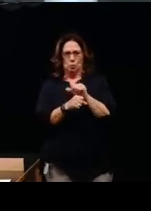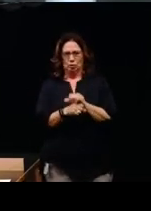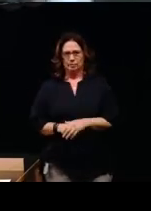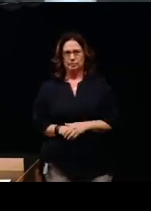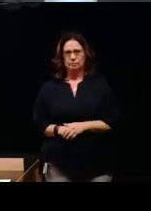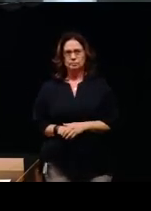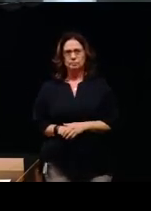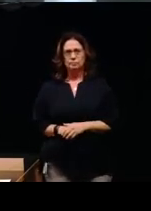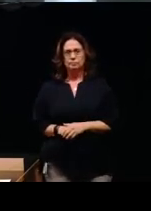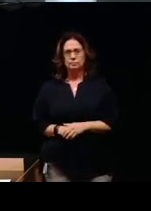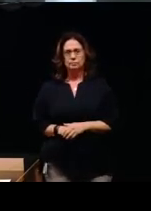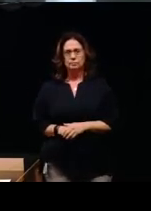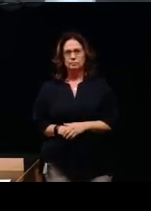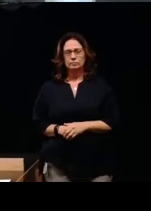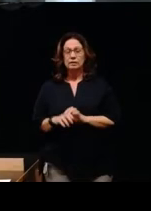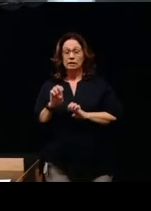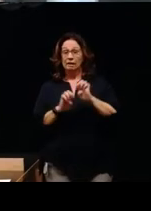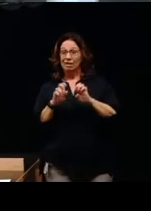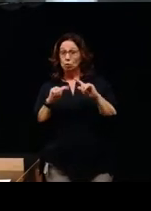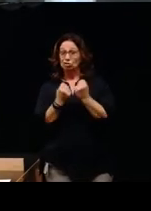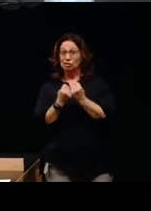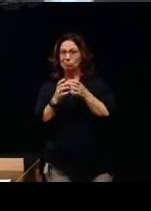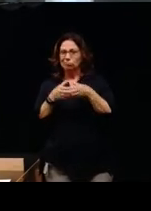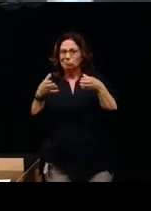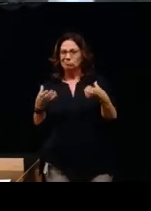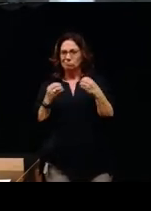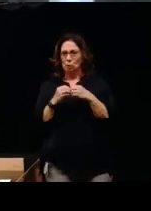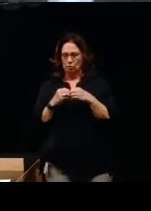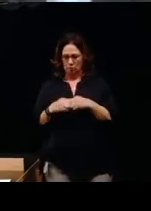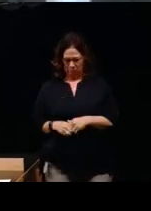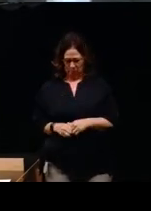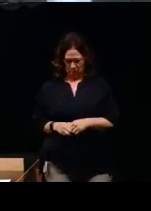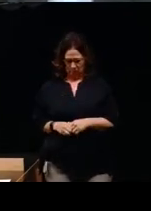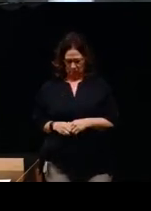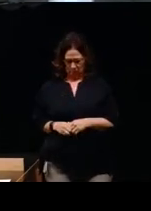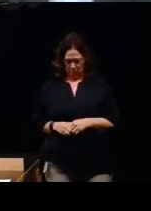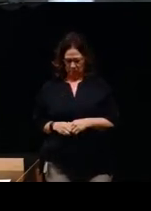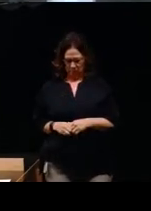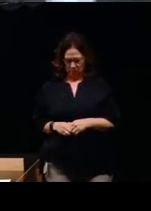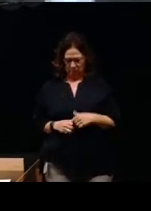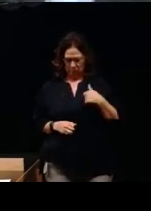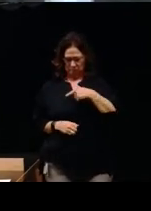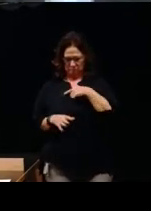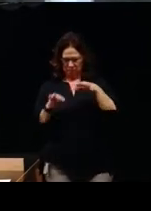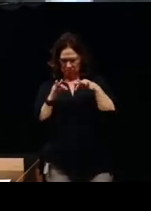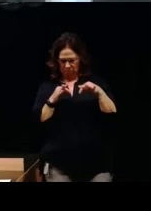we've extended the evaluation period. So I went to bat up front and said, this is a neuropsychiatrically complex